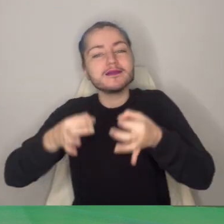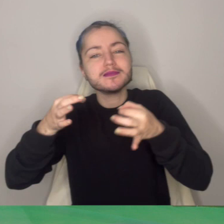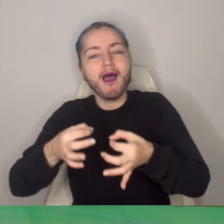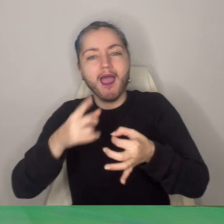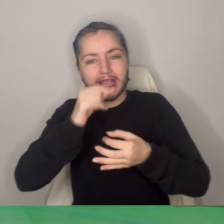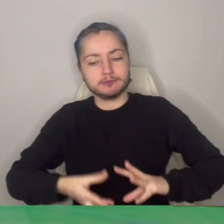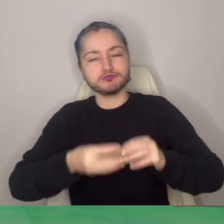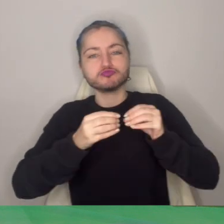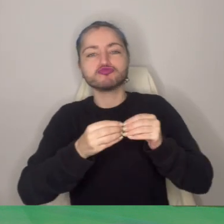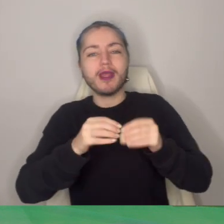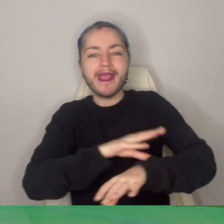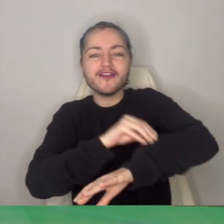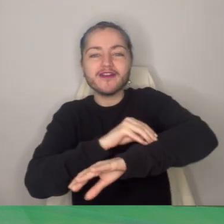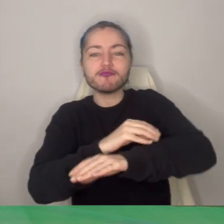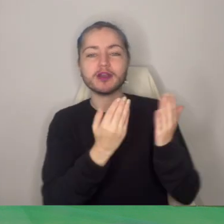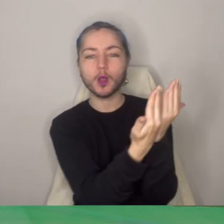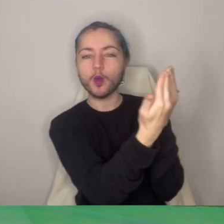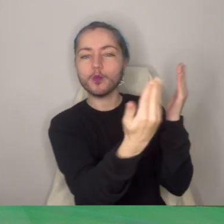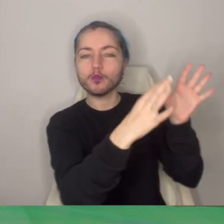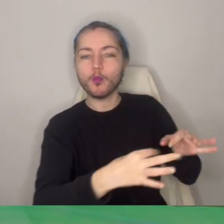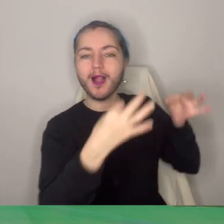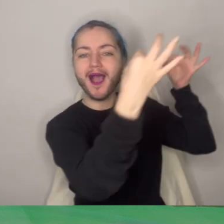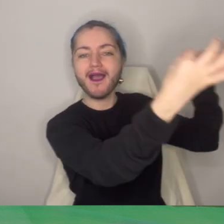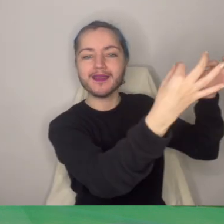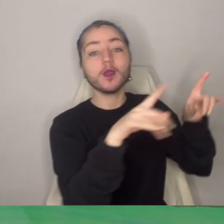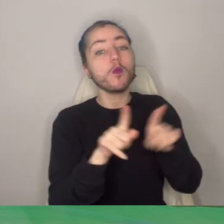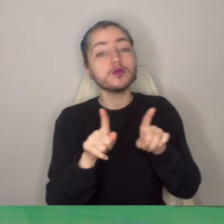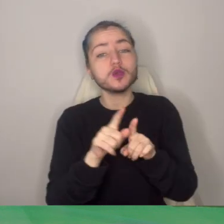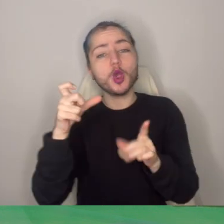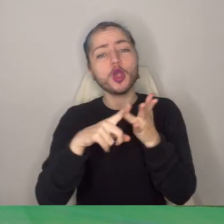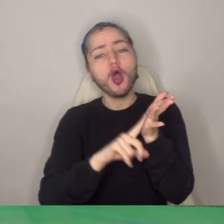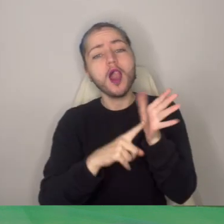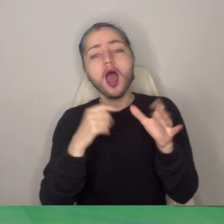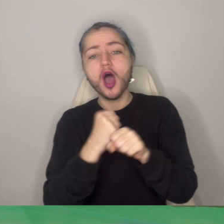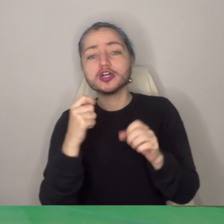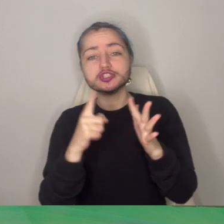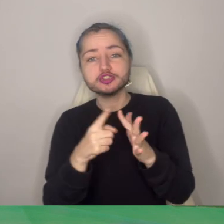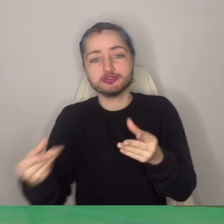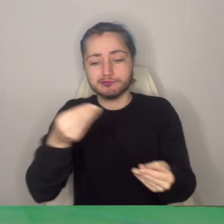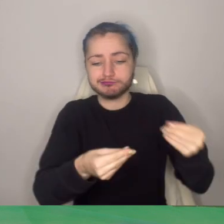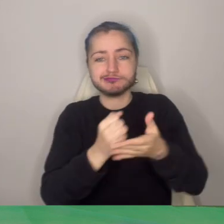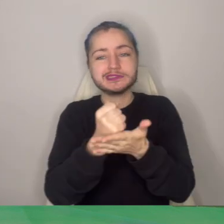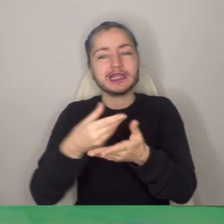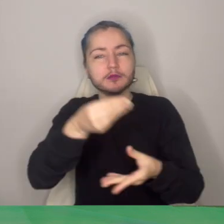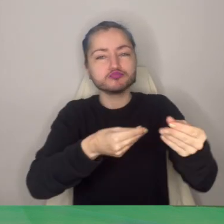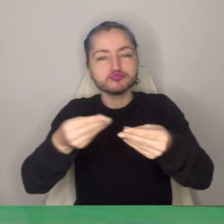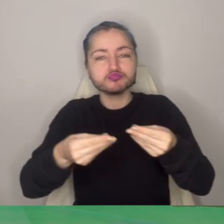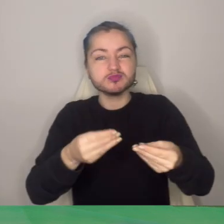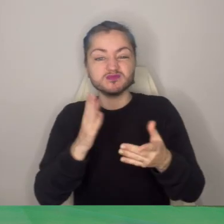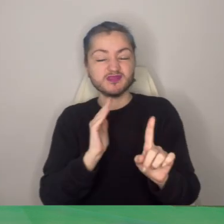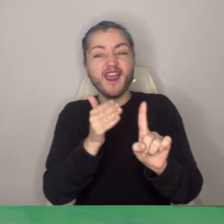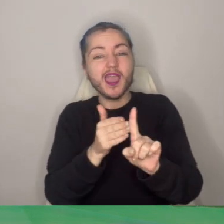create fabric, wall hangings and collages, which try to bring some of the joy of